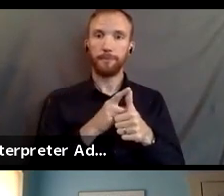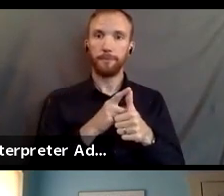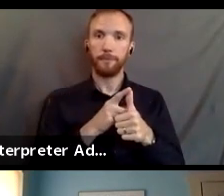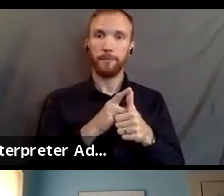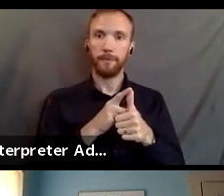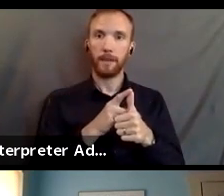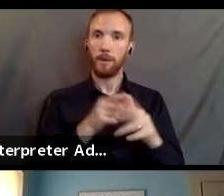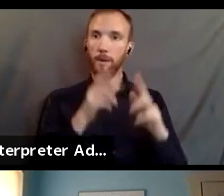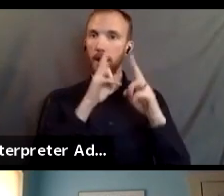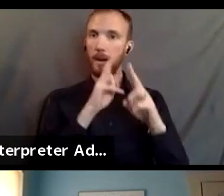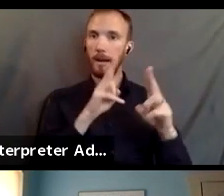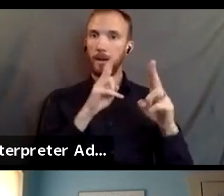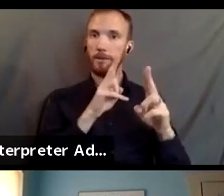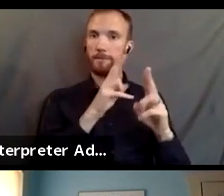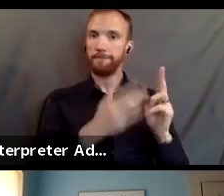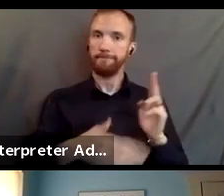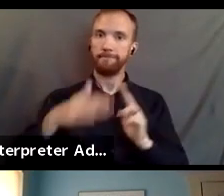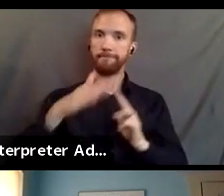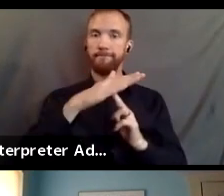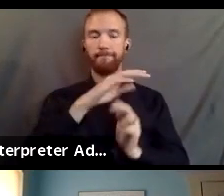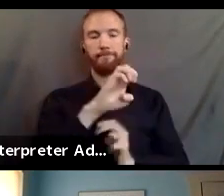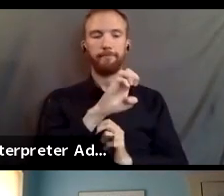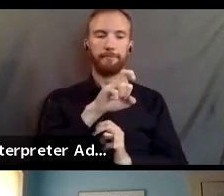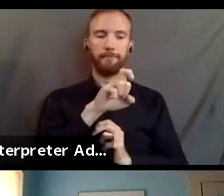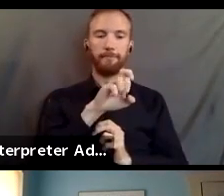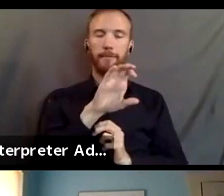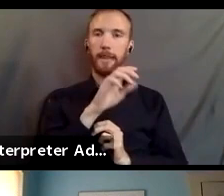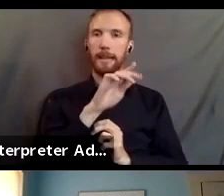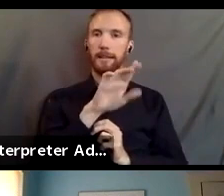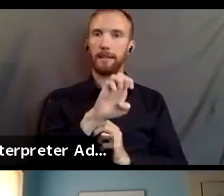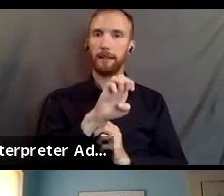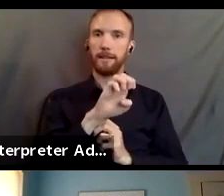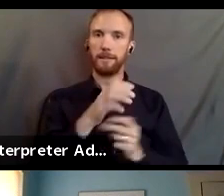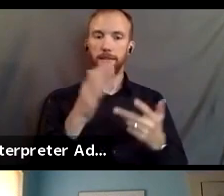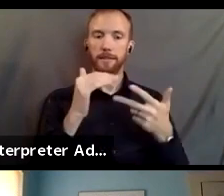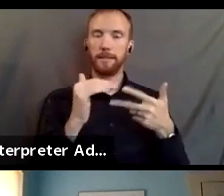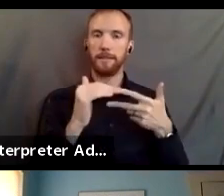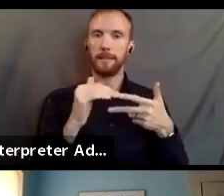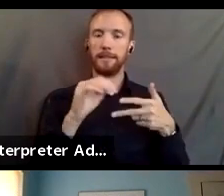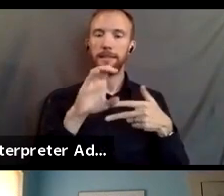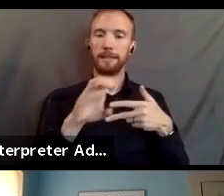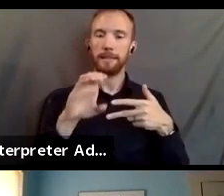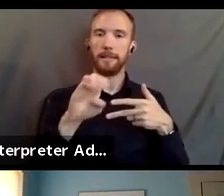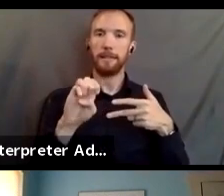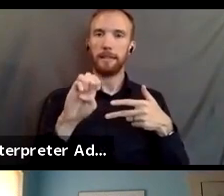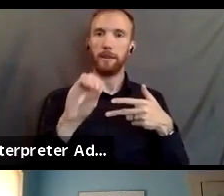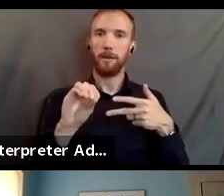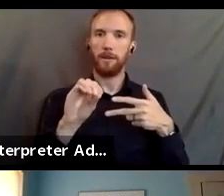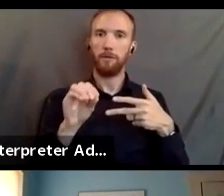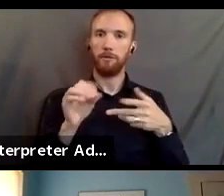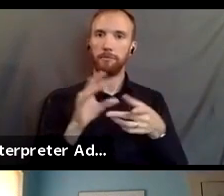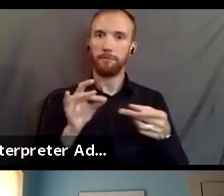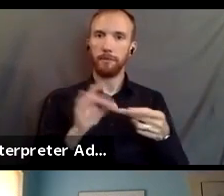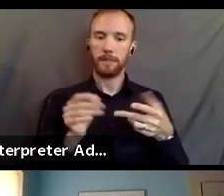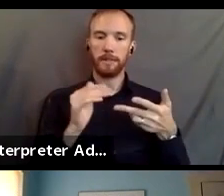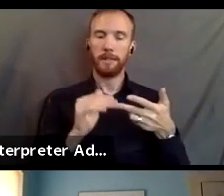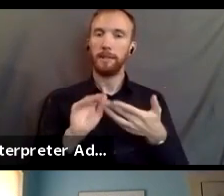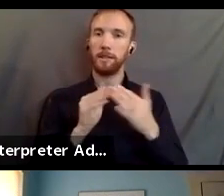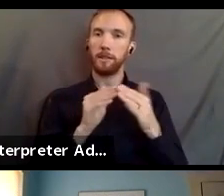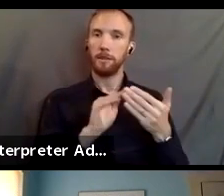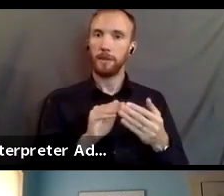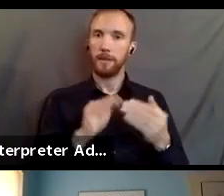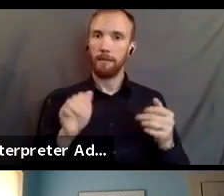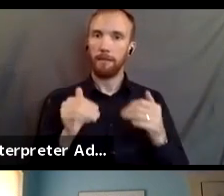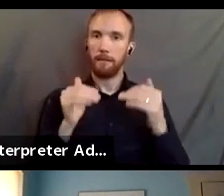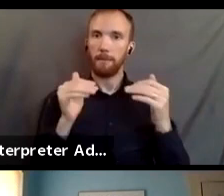honoring excellence then move to ceo remarks committee updates and announcements public